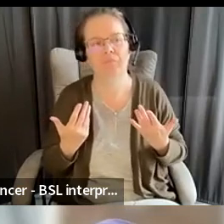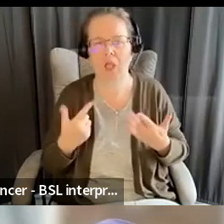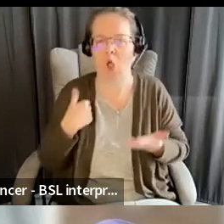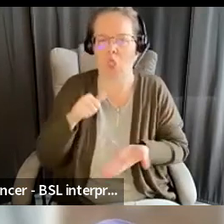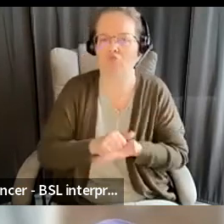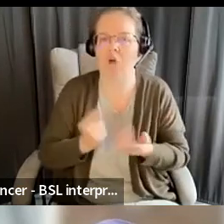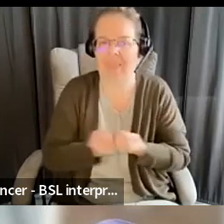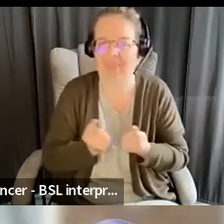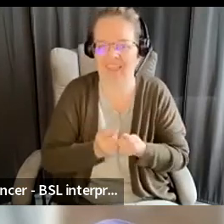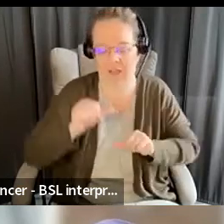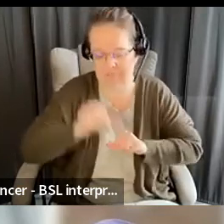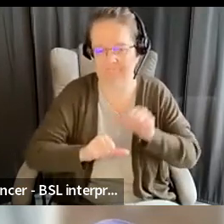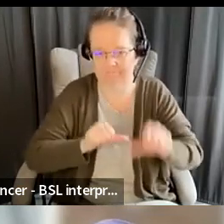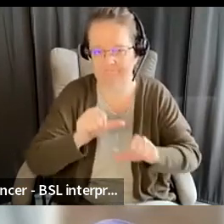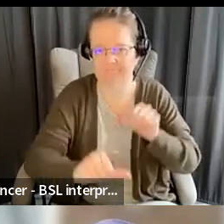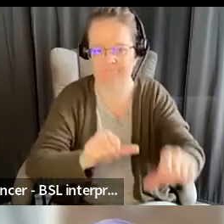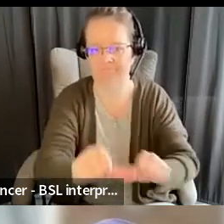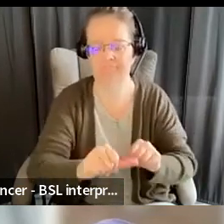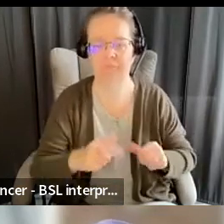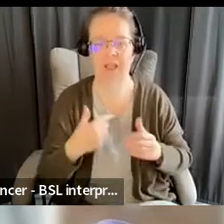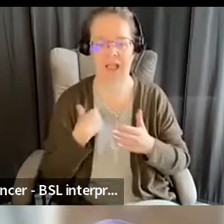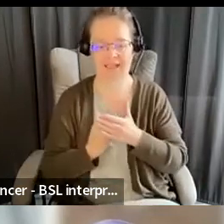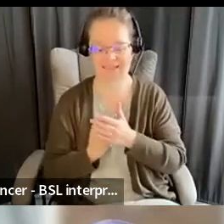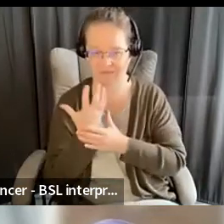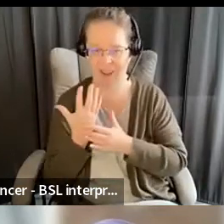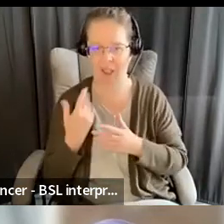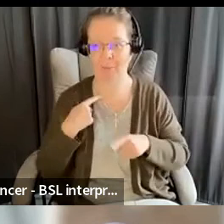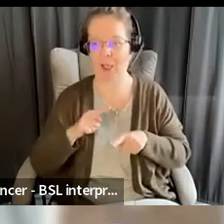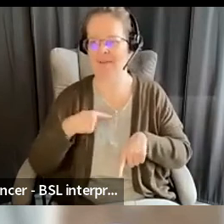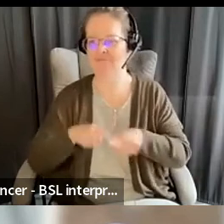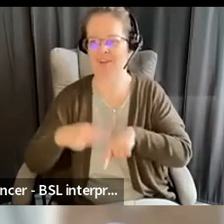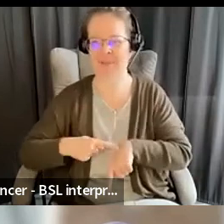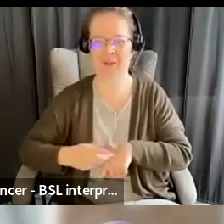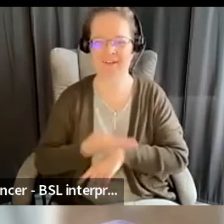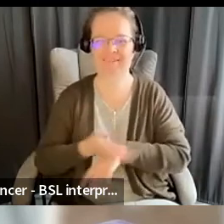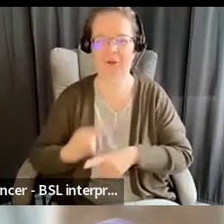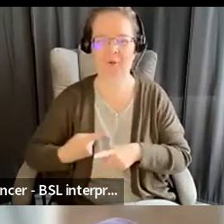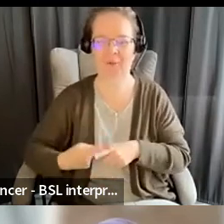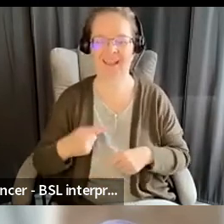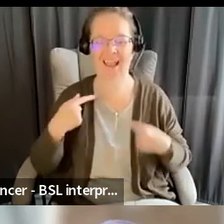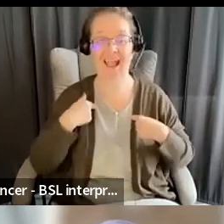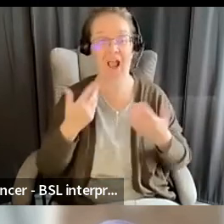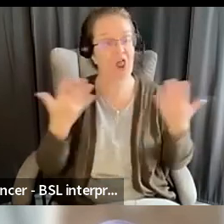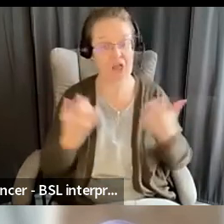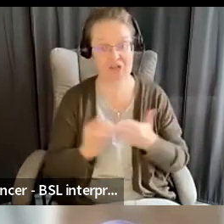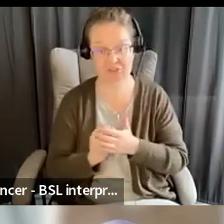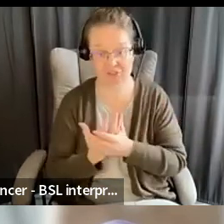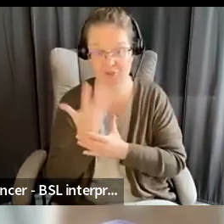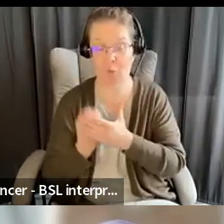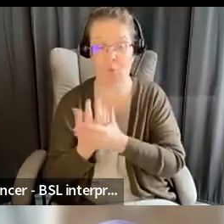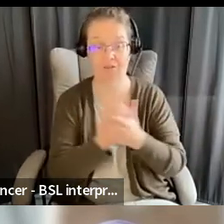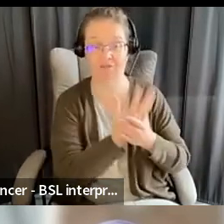right thing by the process. Development, I'm trying to be quick here. Development, we have done a lot of know-how